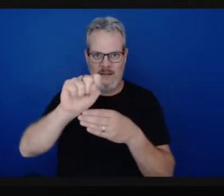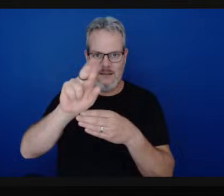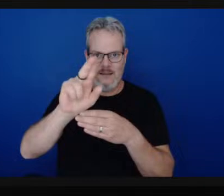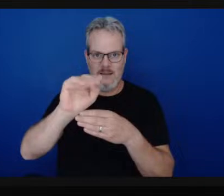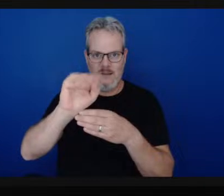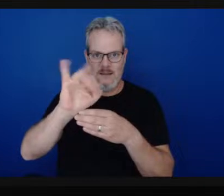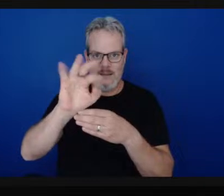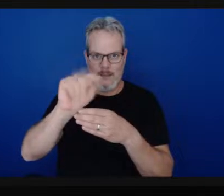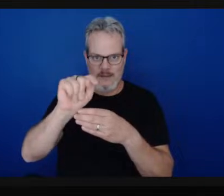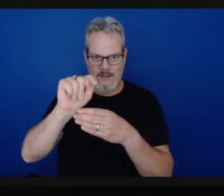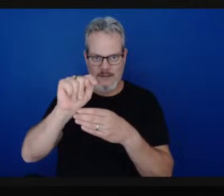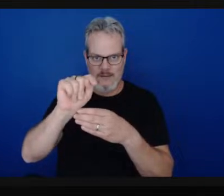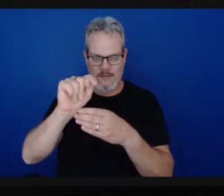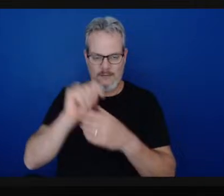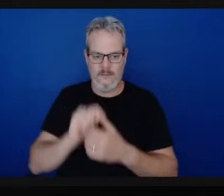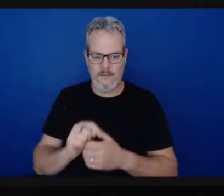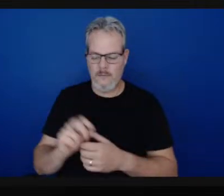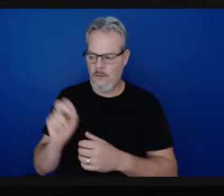Right.